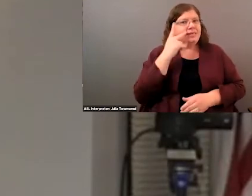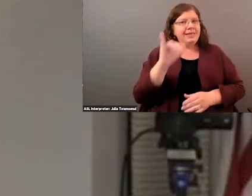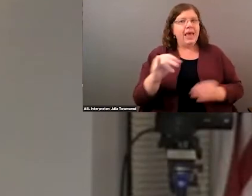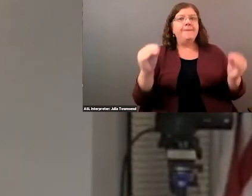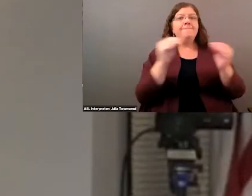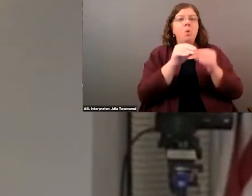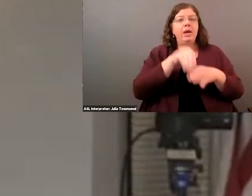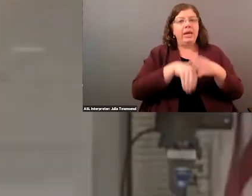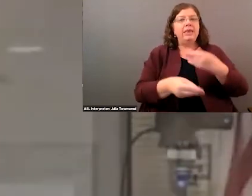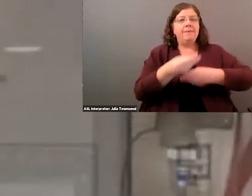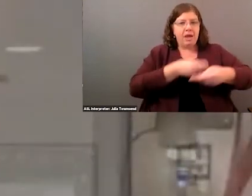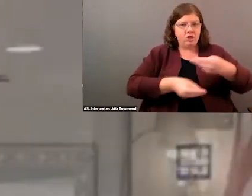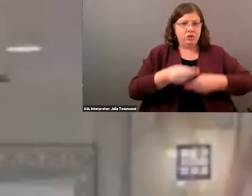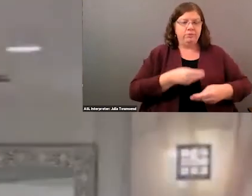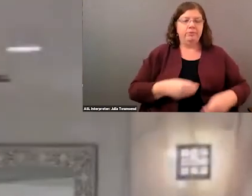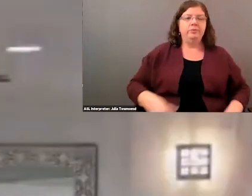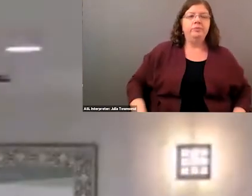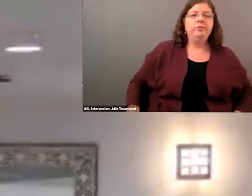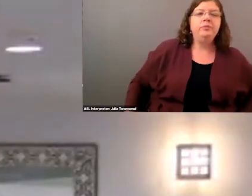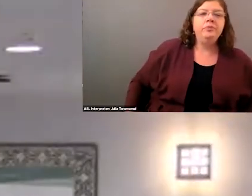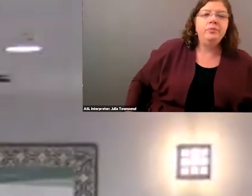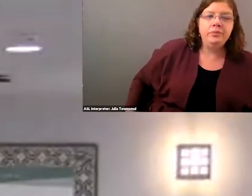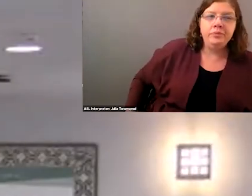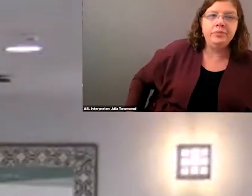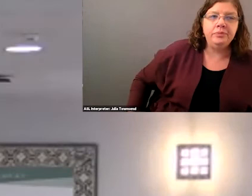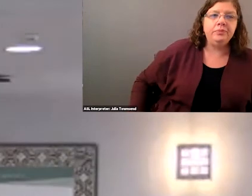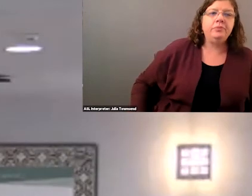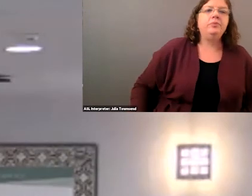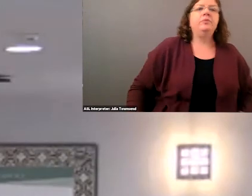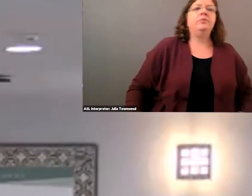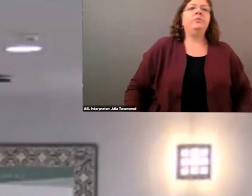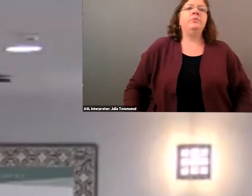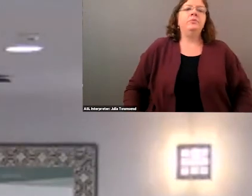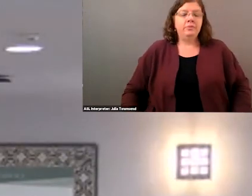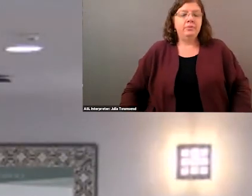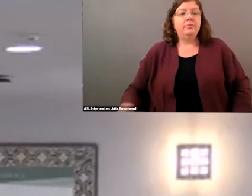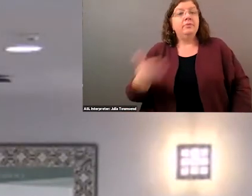Thank you. Any other comments?